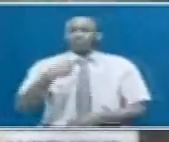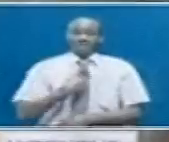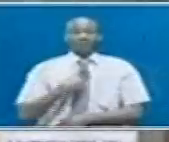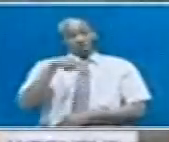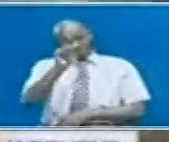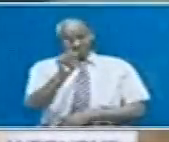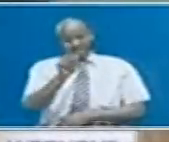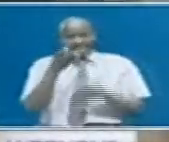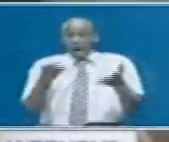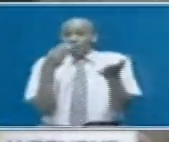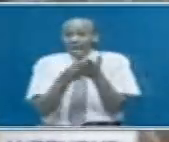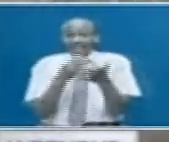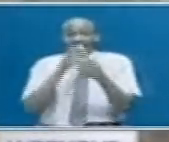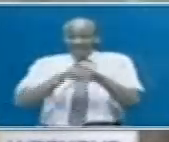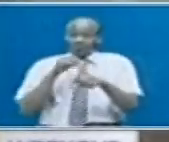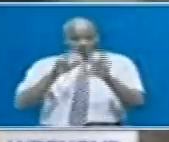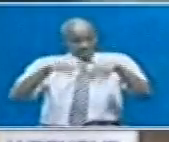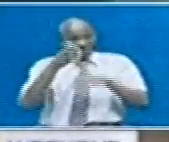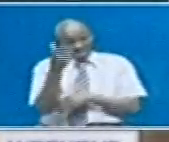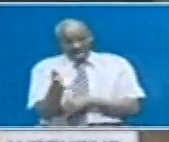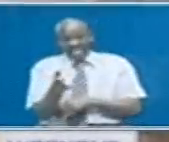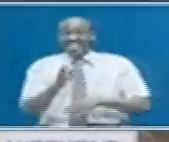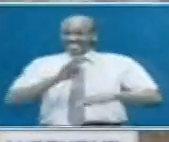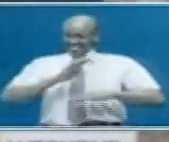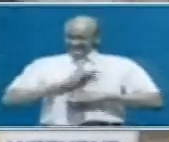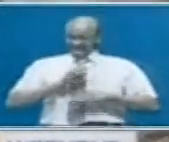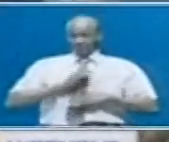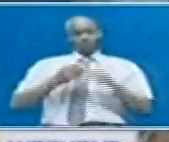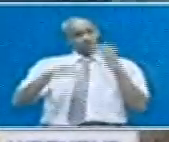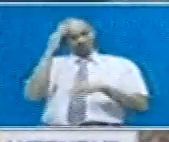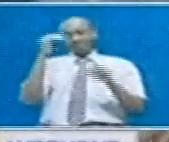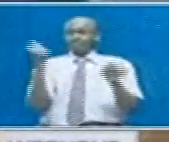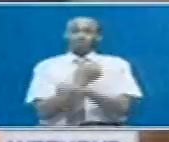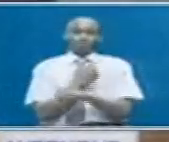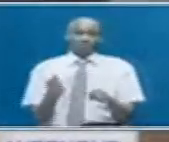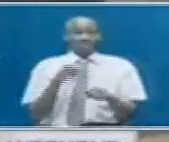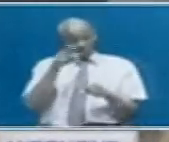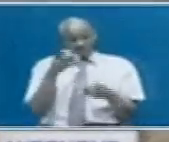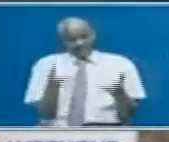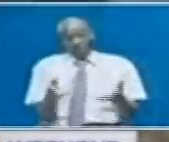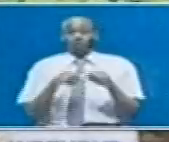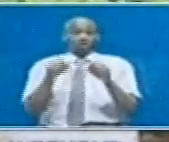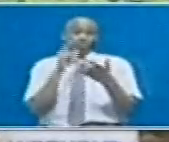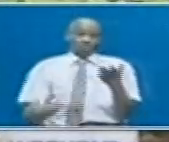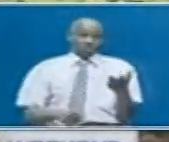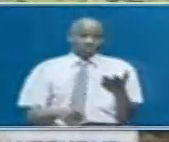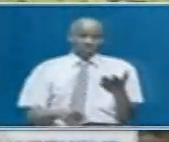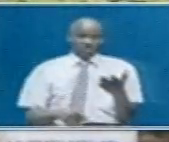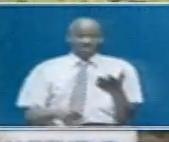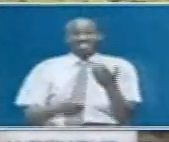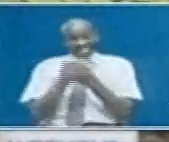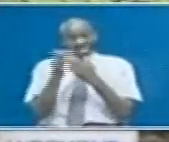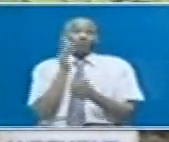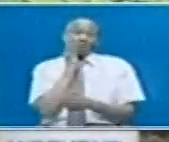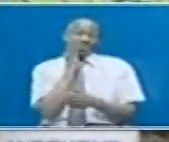Now, the money he gets from his farming isn't enough to see him through university. And as he continues to take care of his